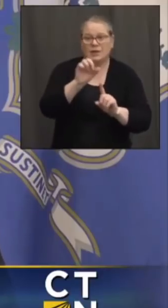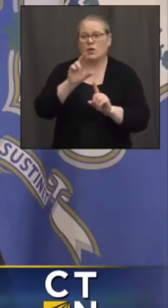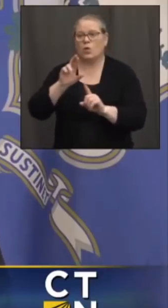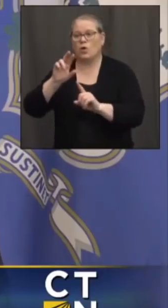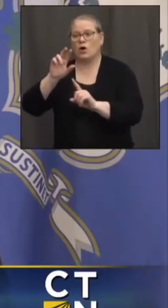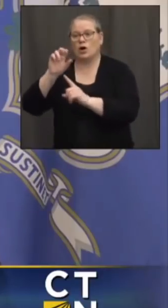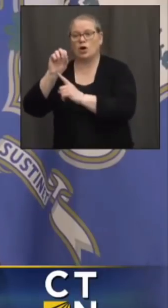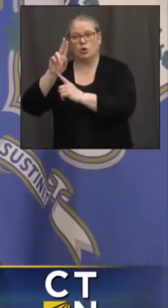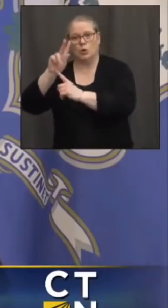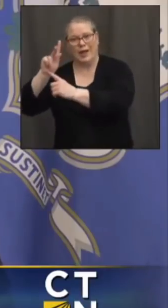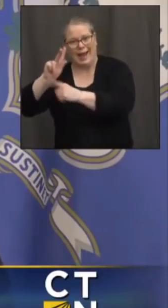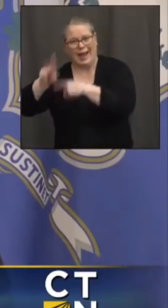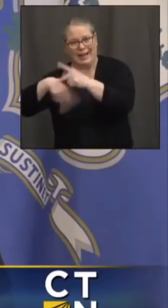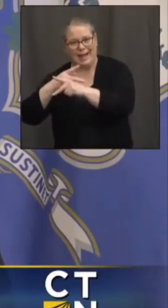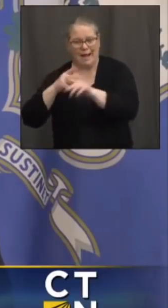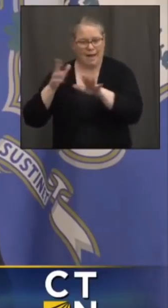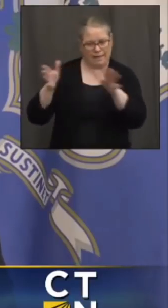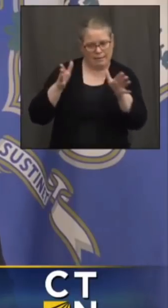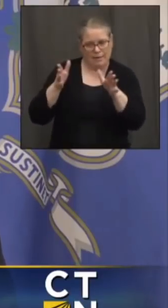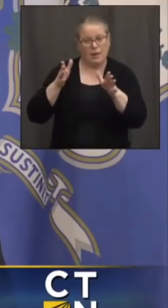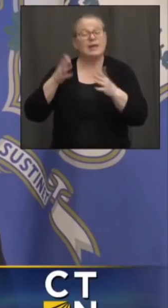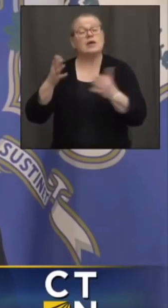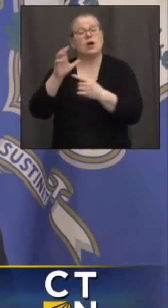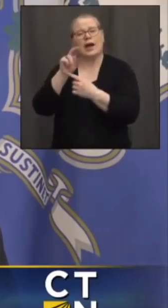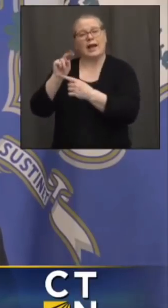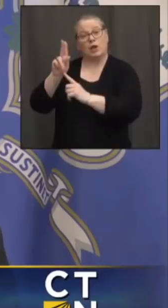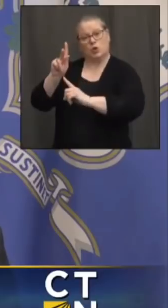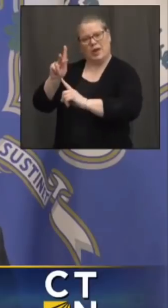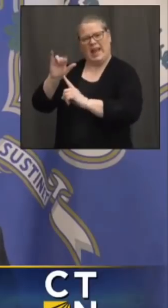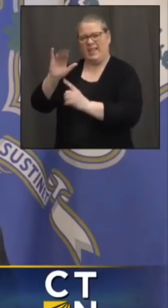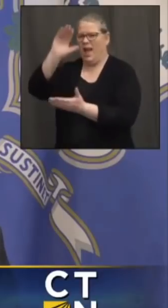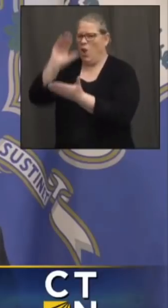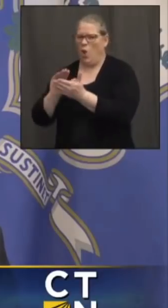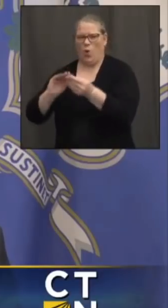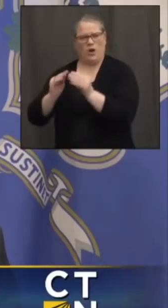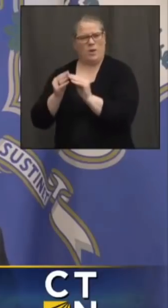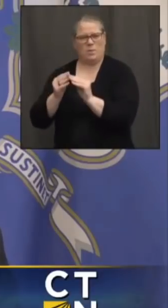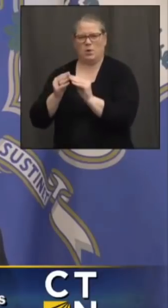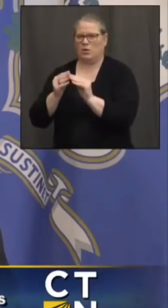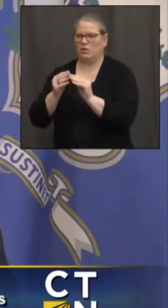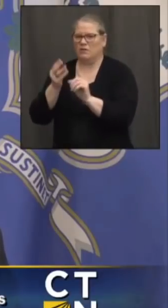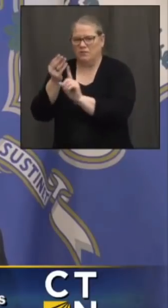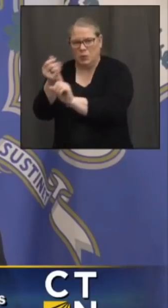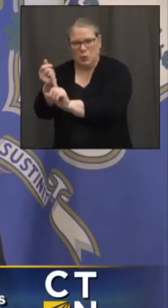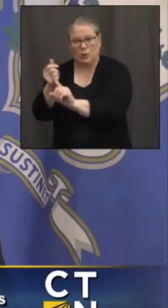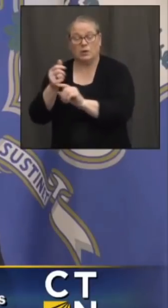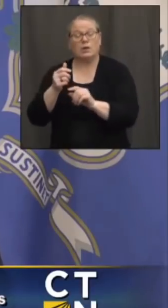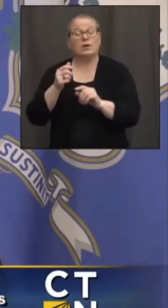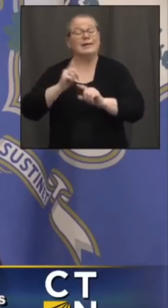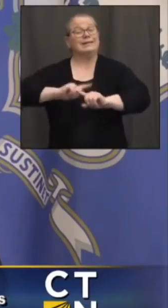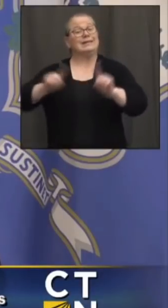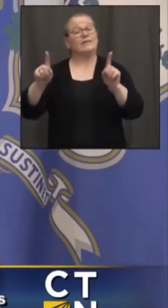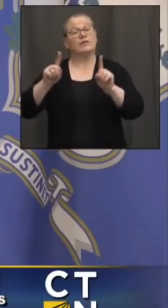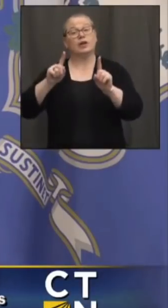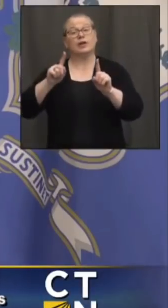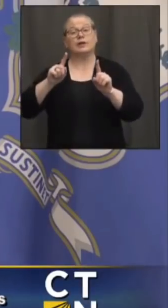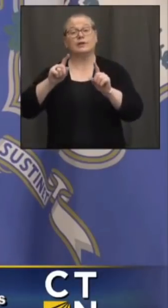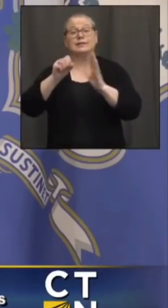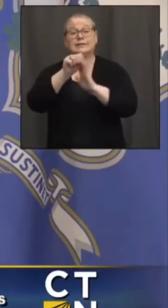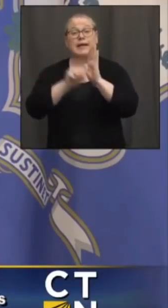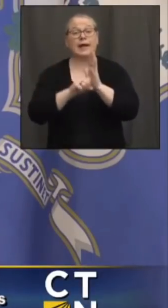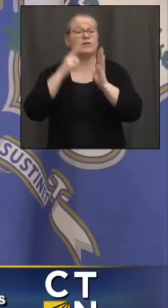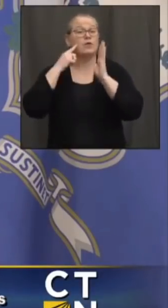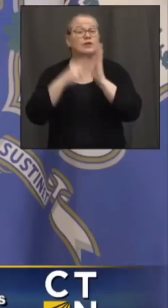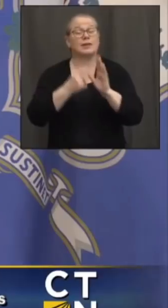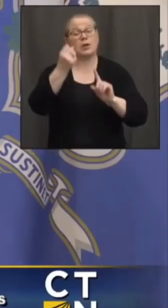that here in Connecticut, unlike some other parts of the country, like southern Florida, where they probably have 10